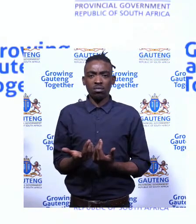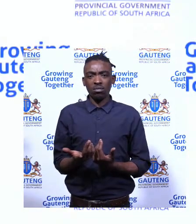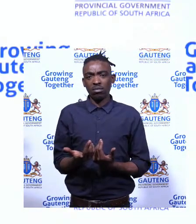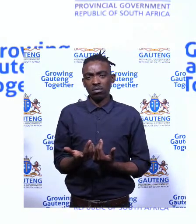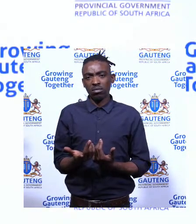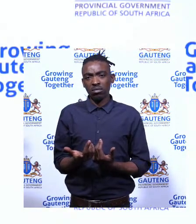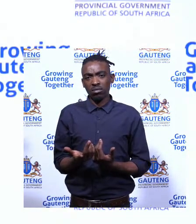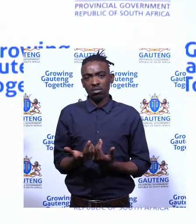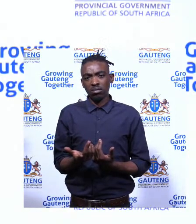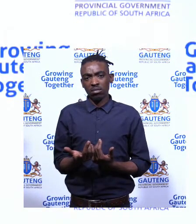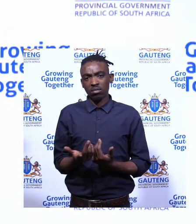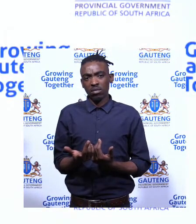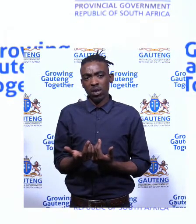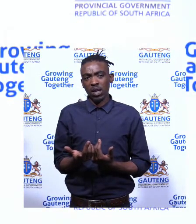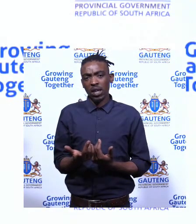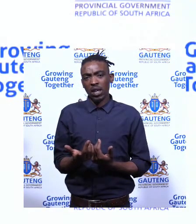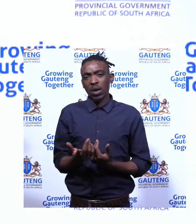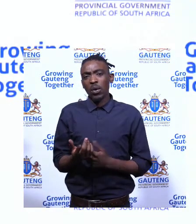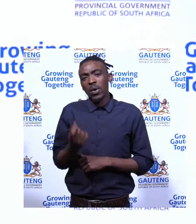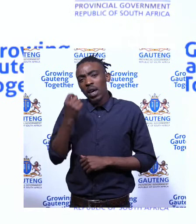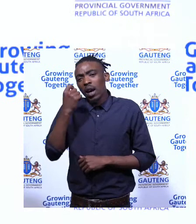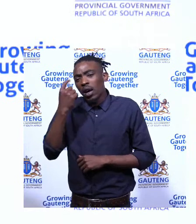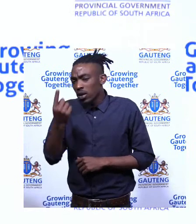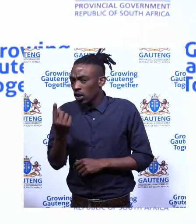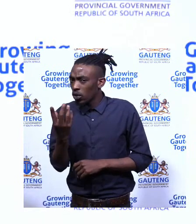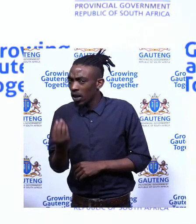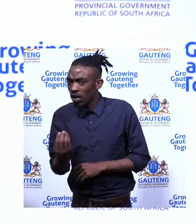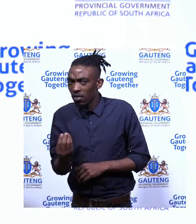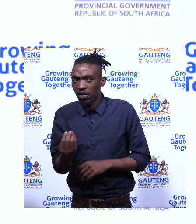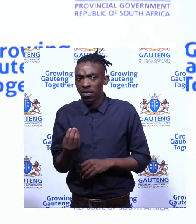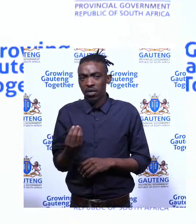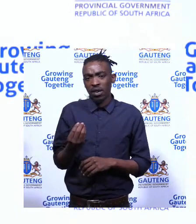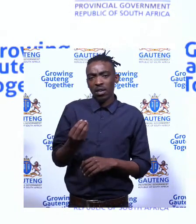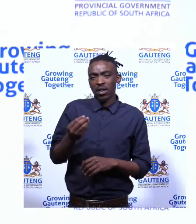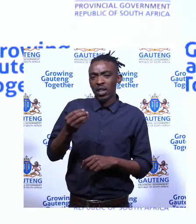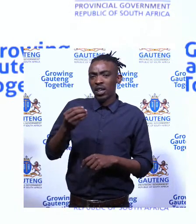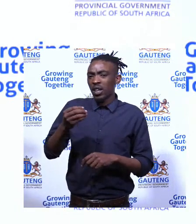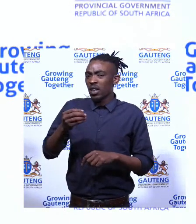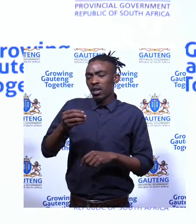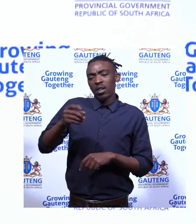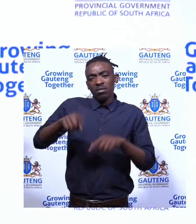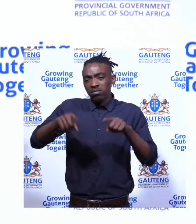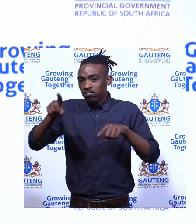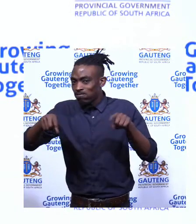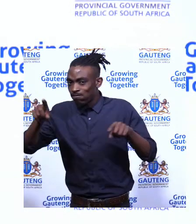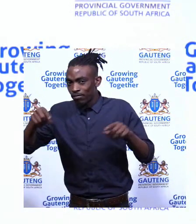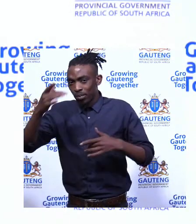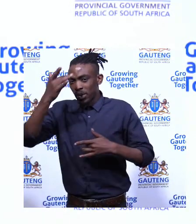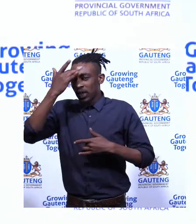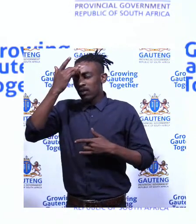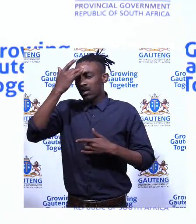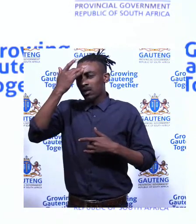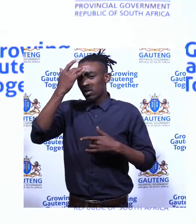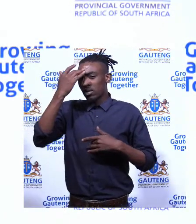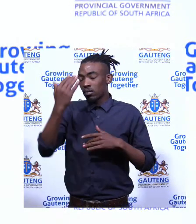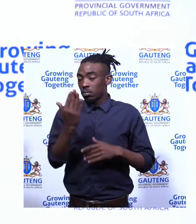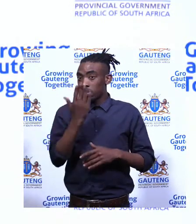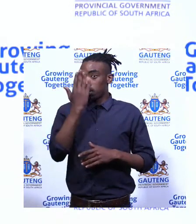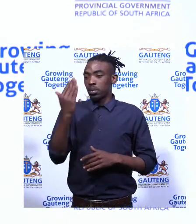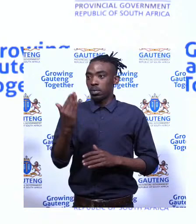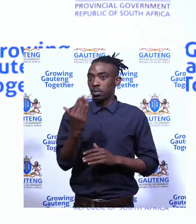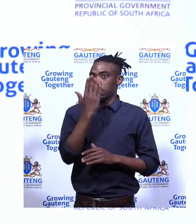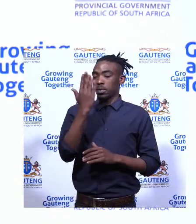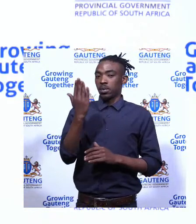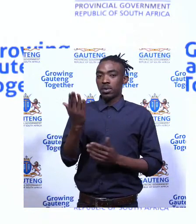we understand you have many other conditions with this COVID, and we know that even if we go further,